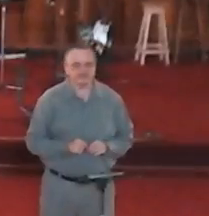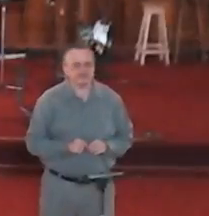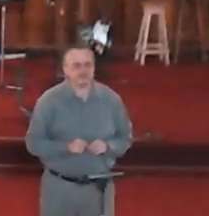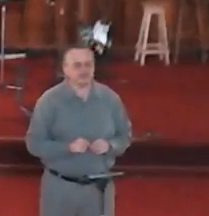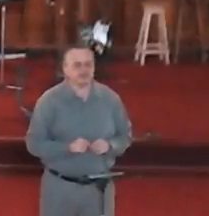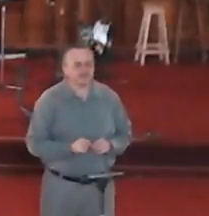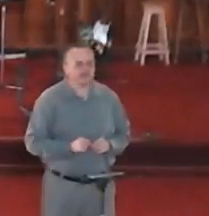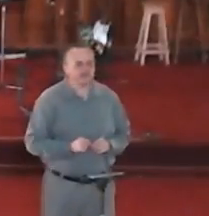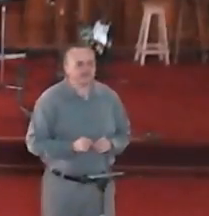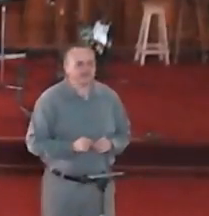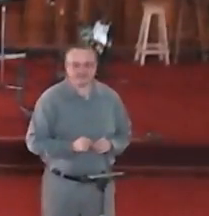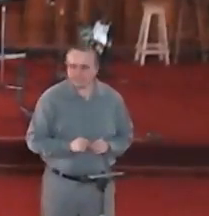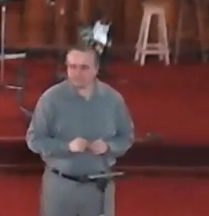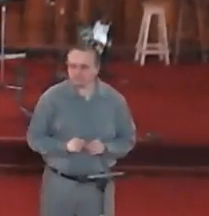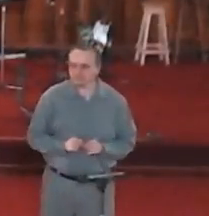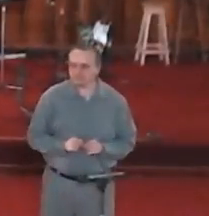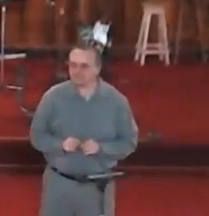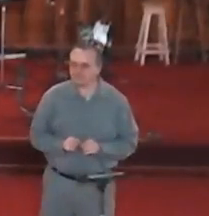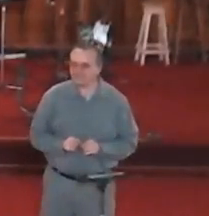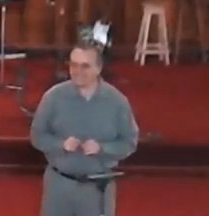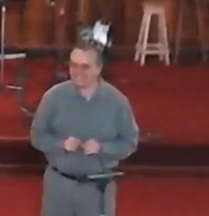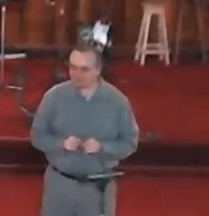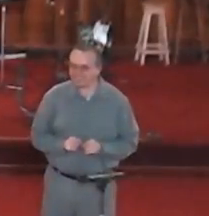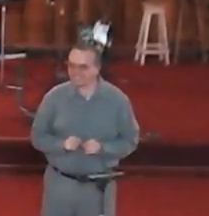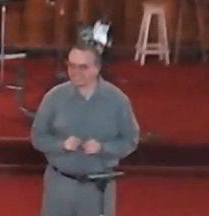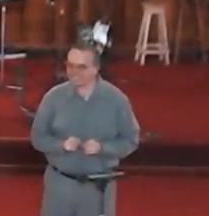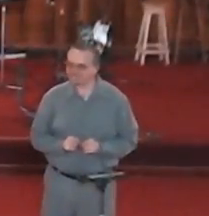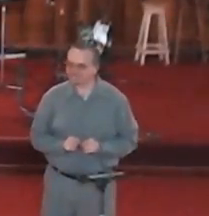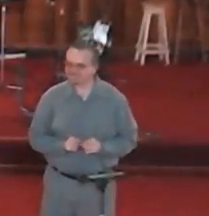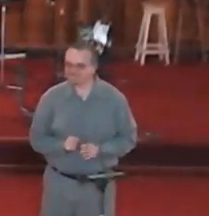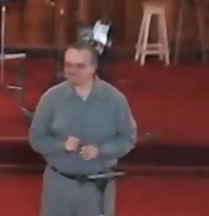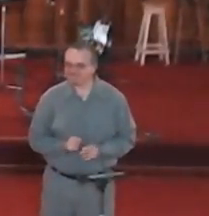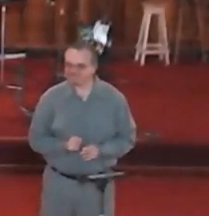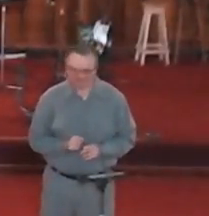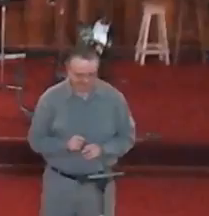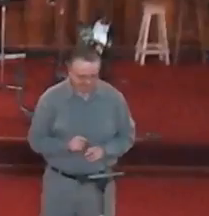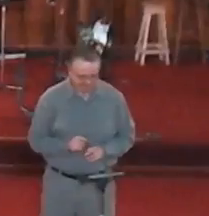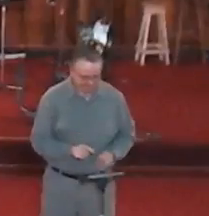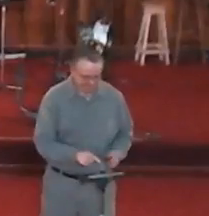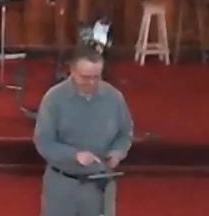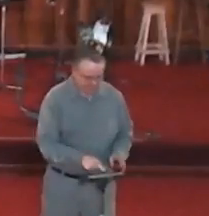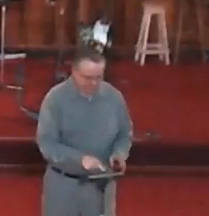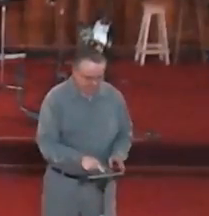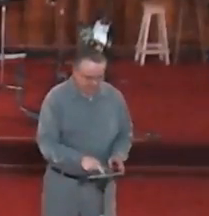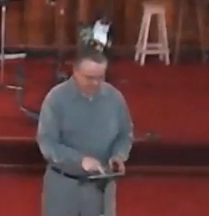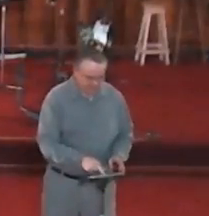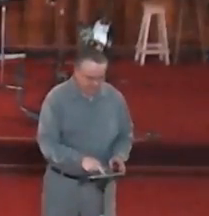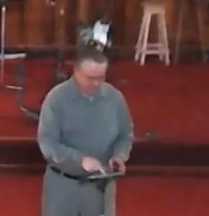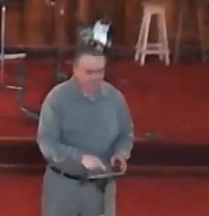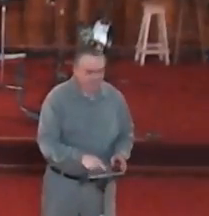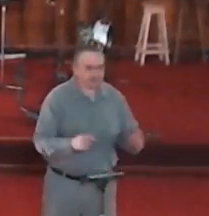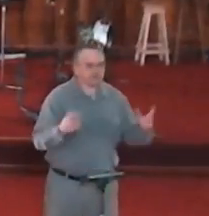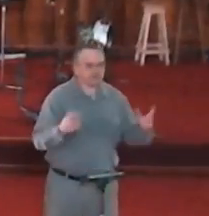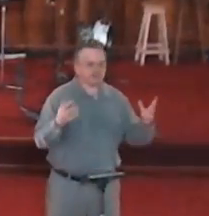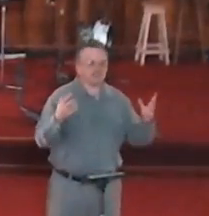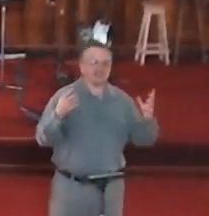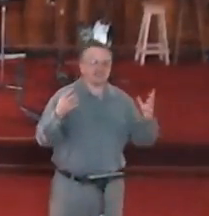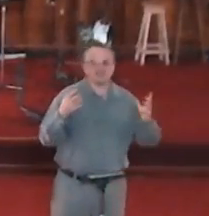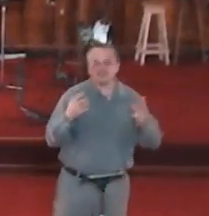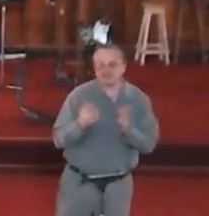reconciled. Que tengamos lenguas así. May we all have tongues like this one.